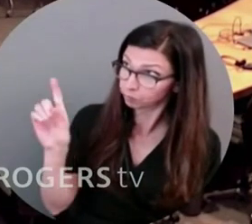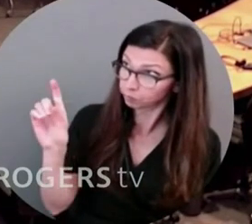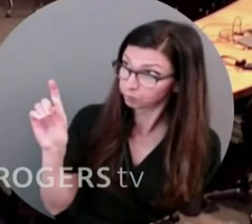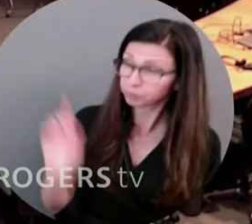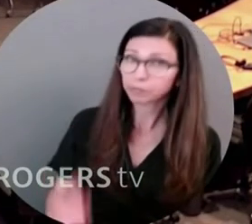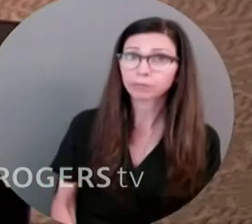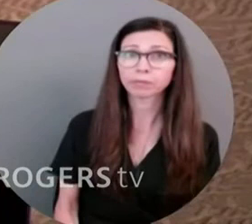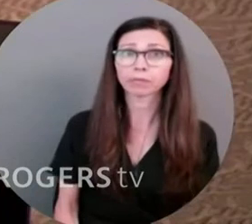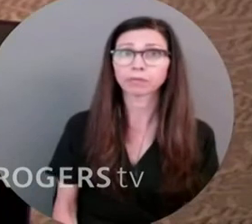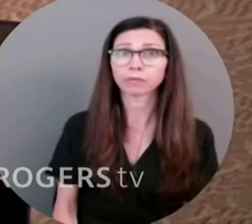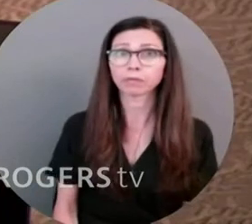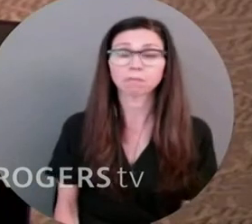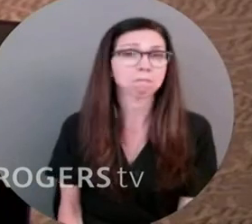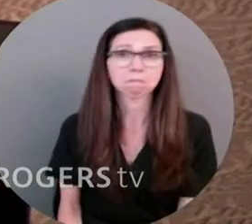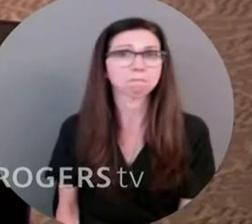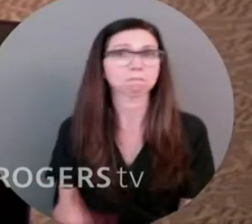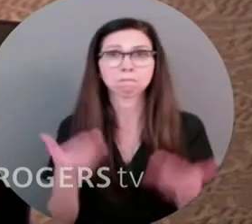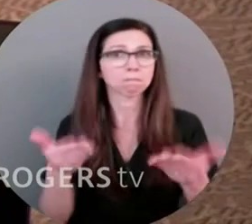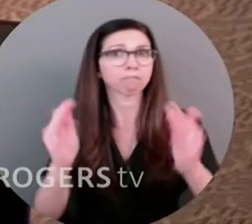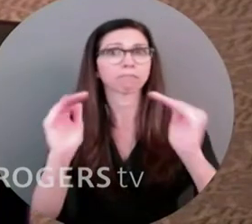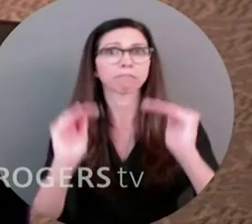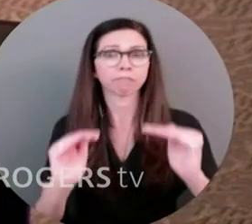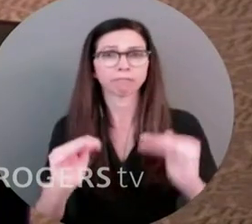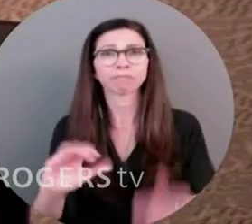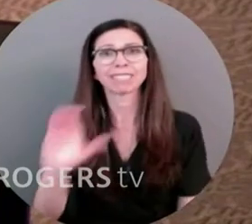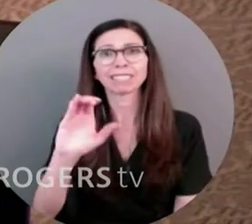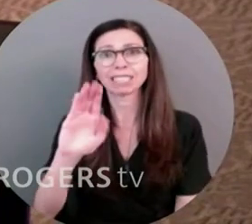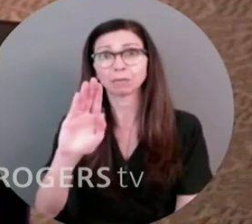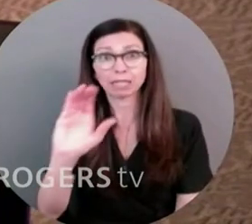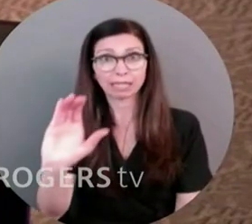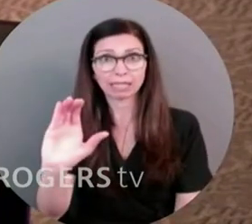Okay. Moving on, we will go to CBC, Joanne Chianello.